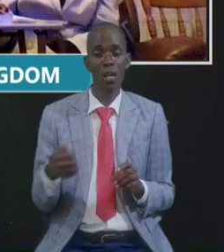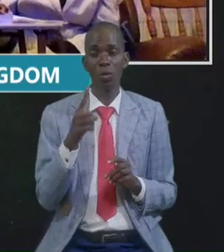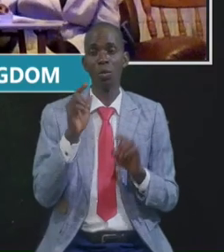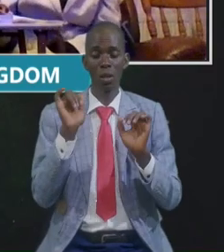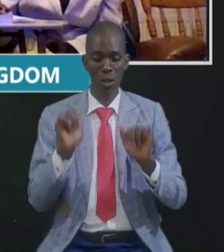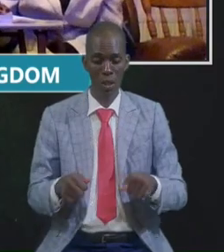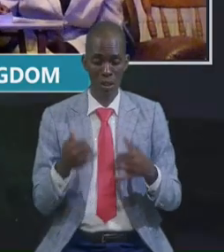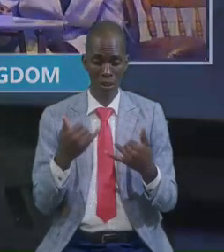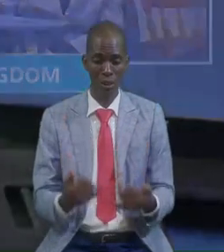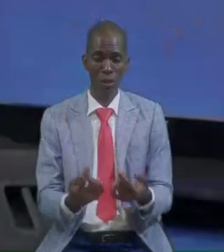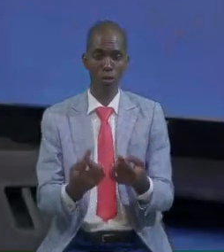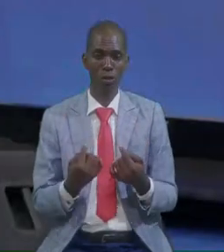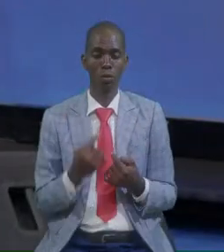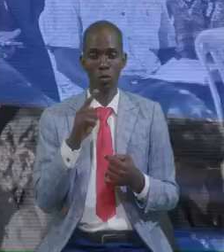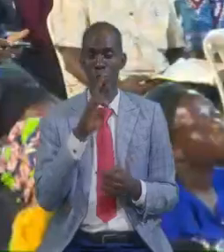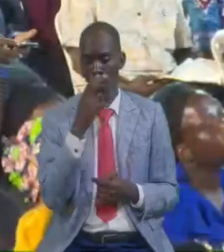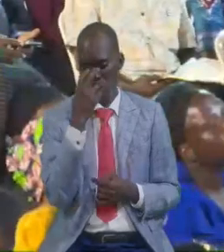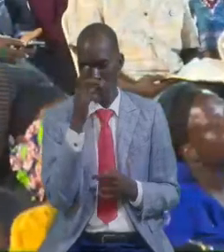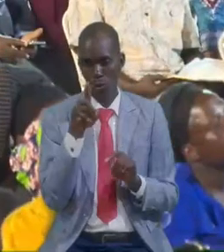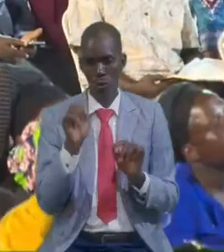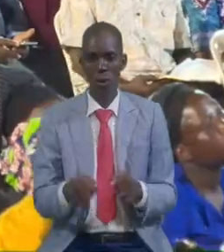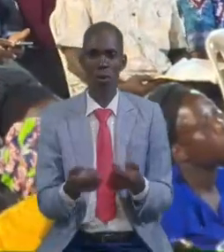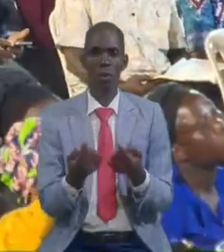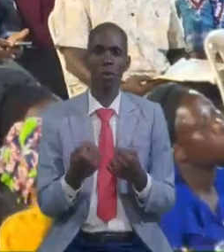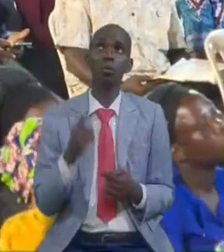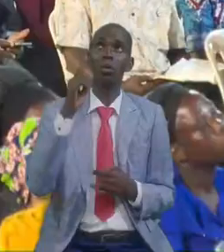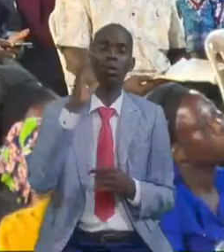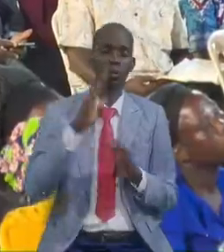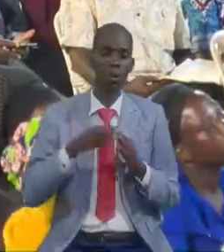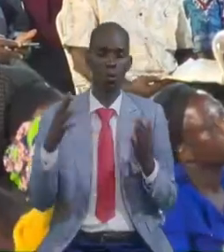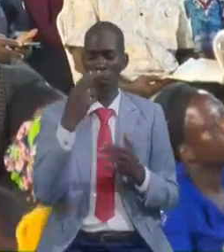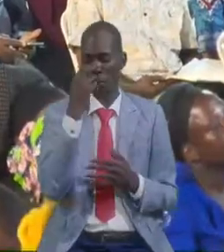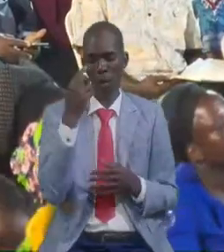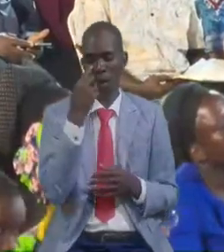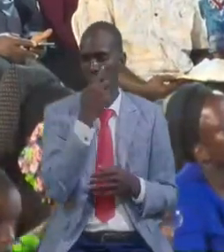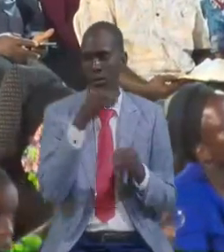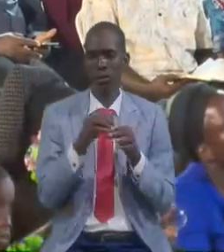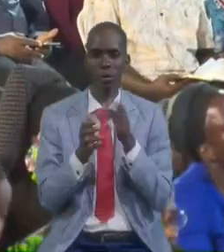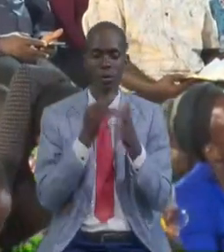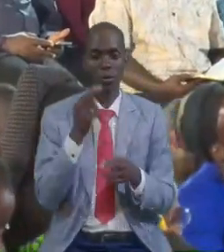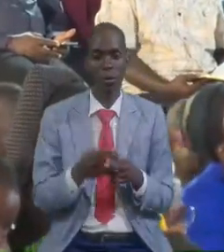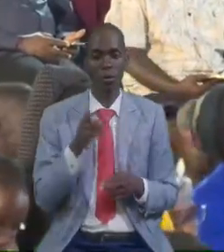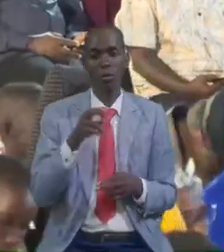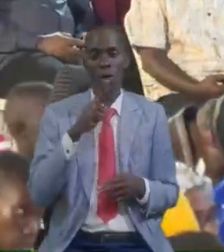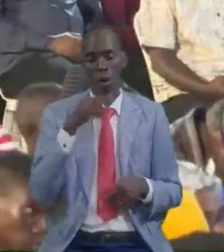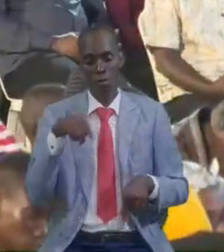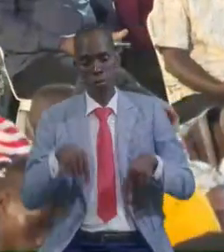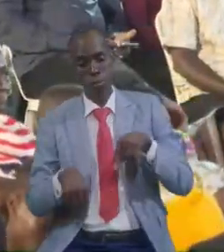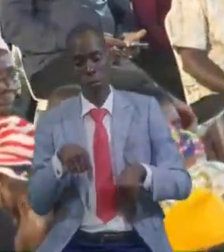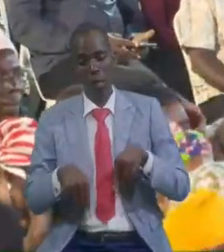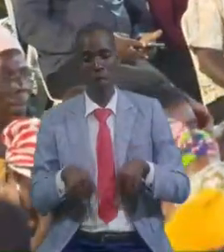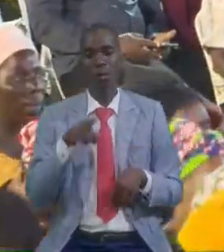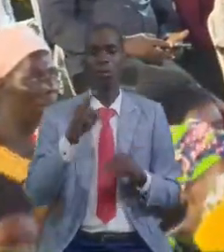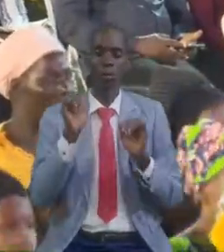come. You are blind, you can come. It will open your blind eyes. You are lame, you can